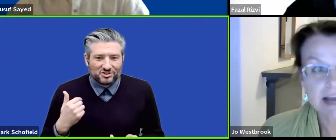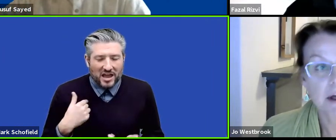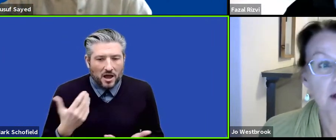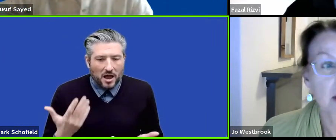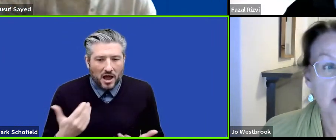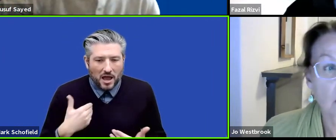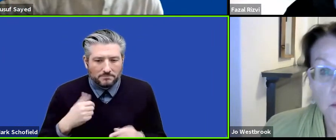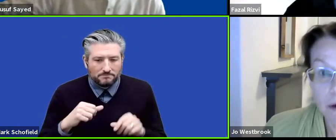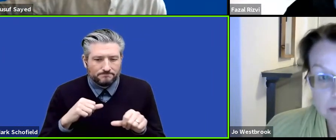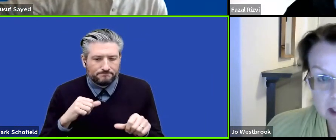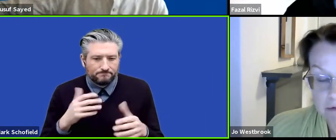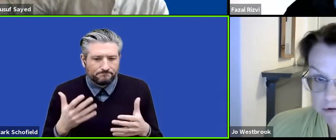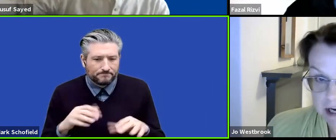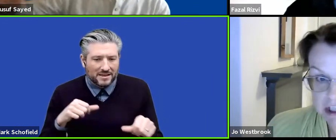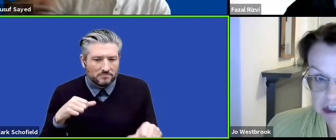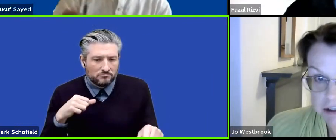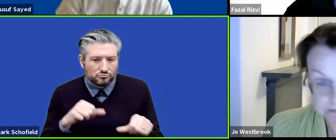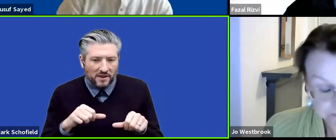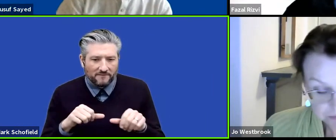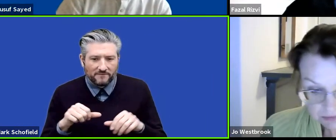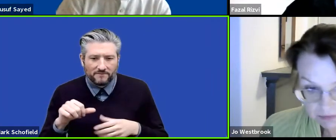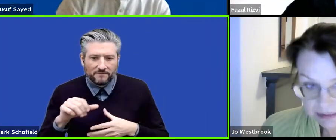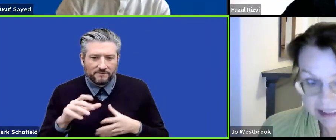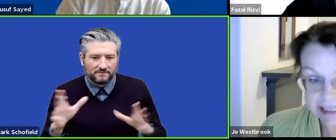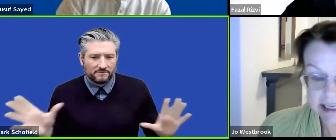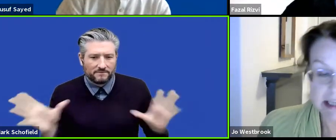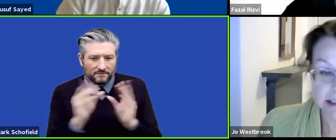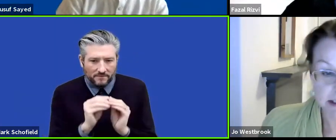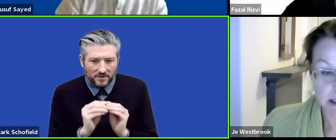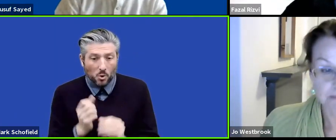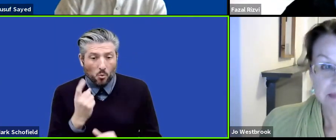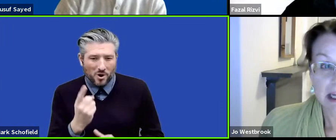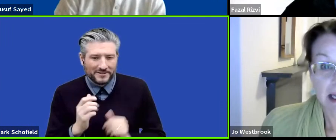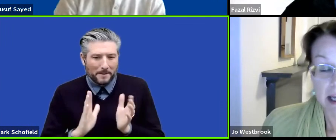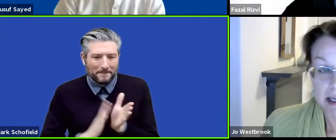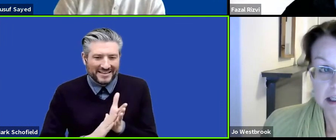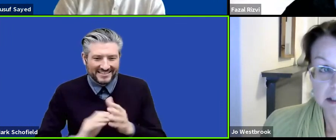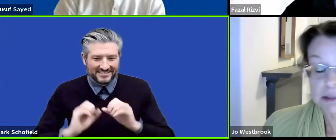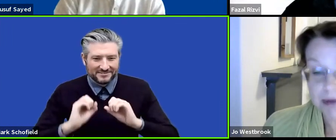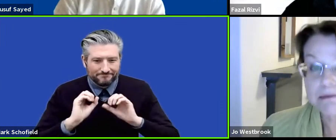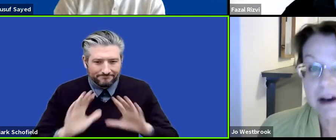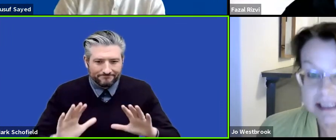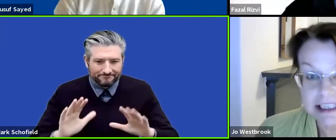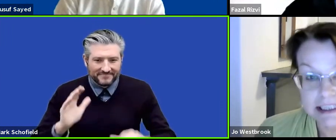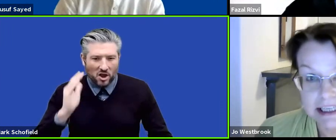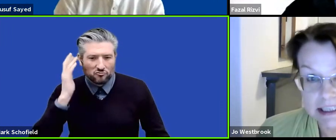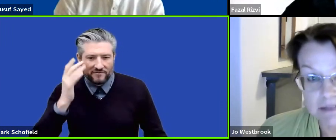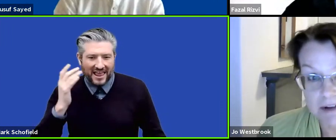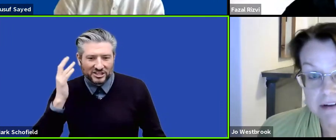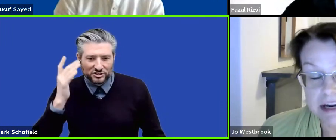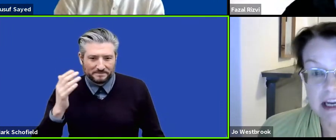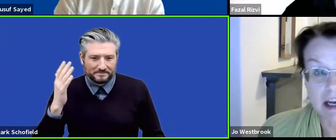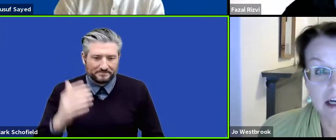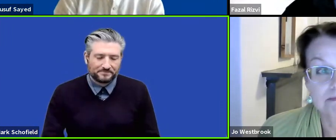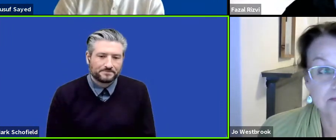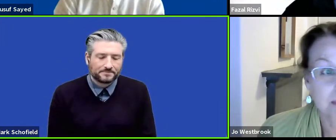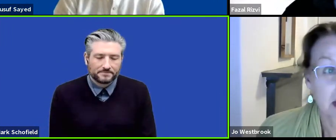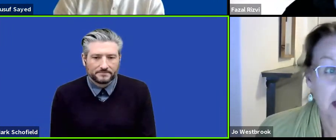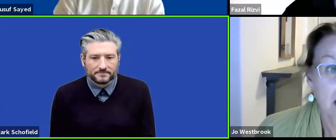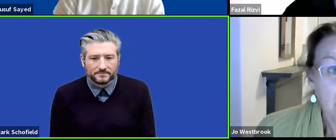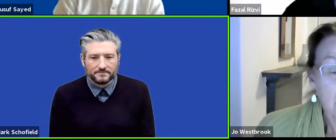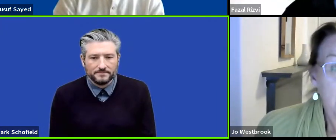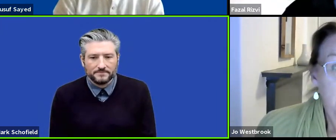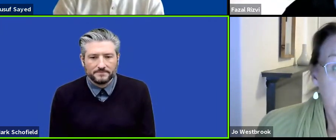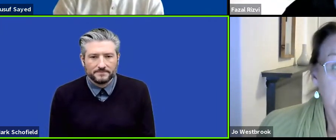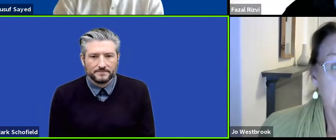pull together a 1-minute reflection. It's to my mind, it's a very